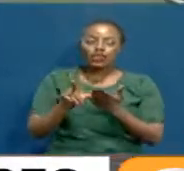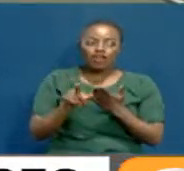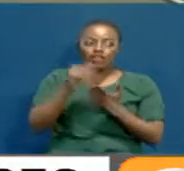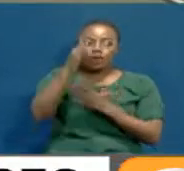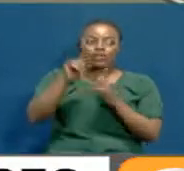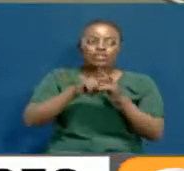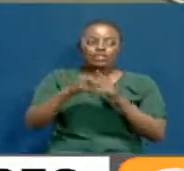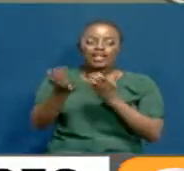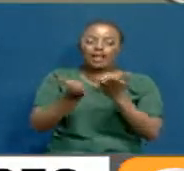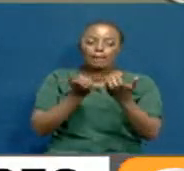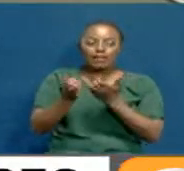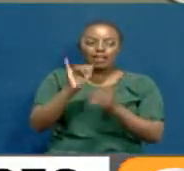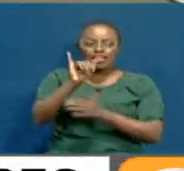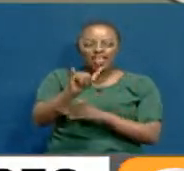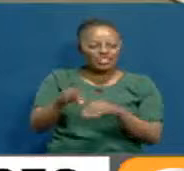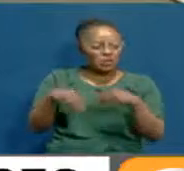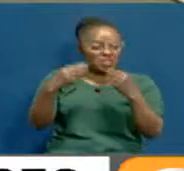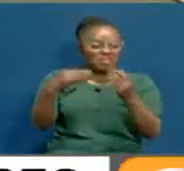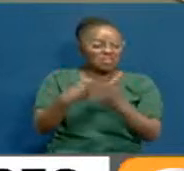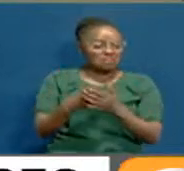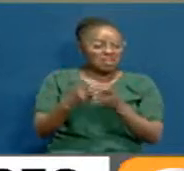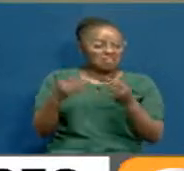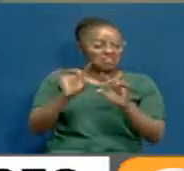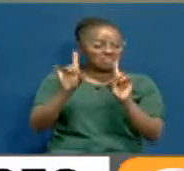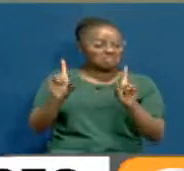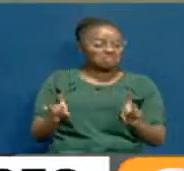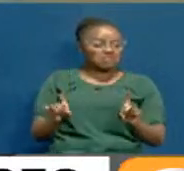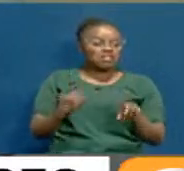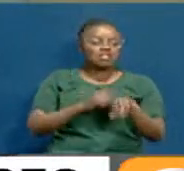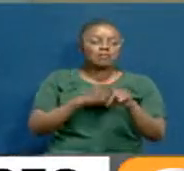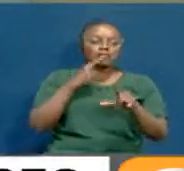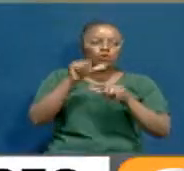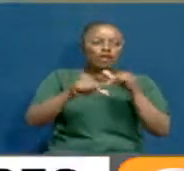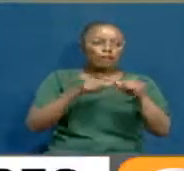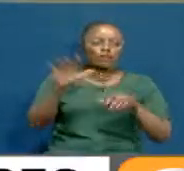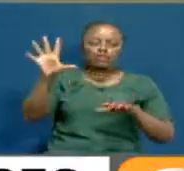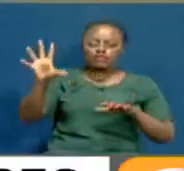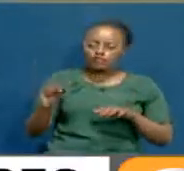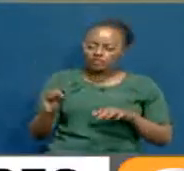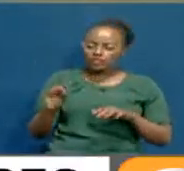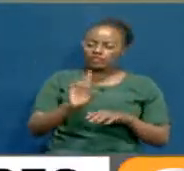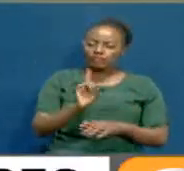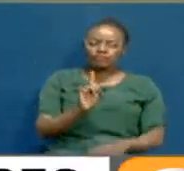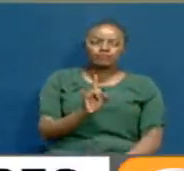you want to start a business, is that a handout? That is not a handout. When we are talking about